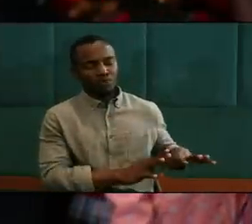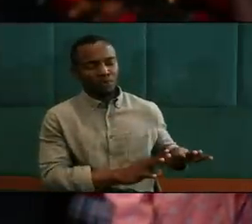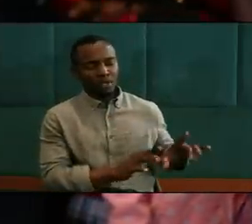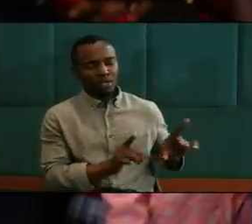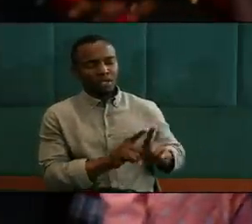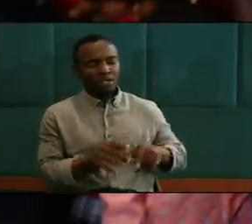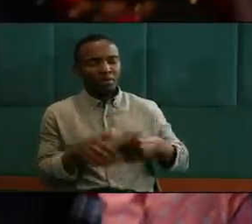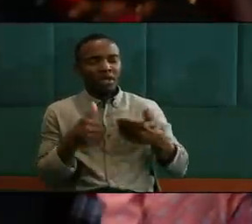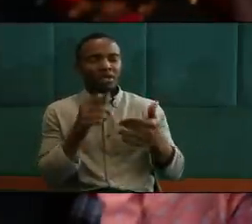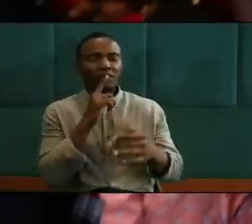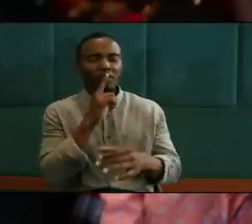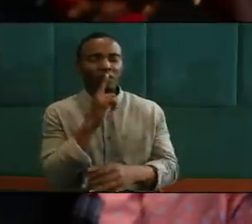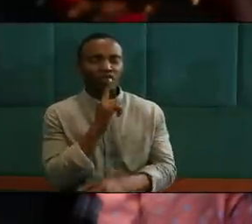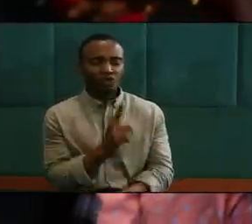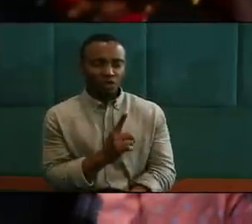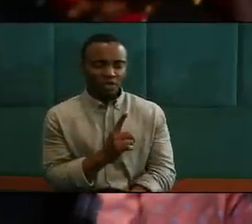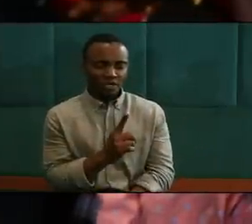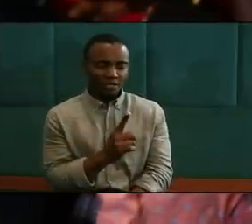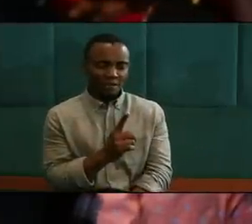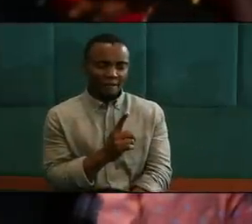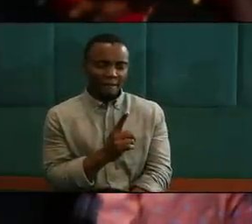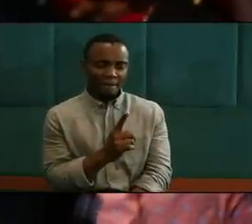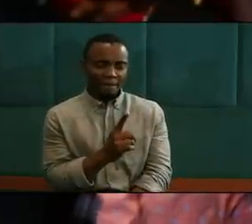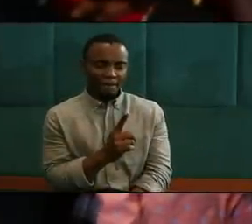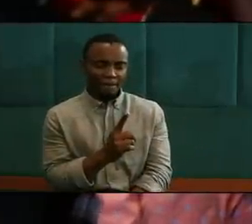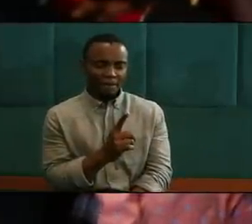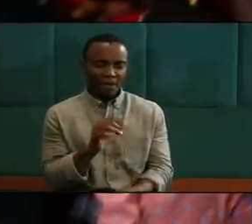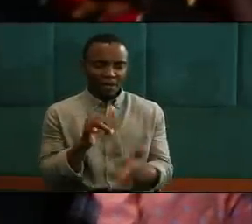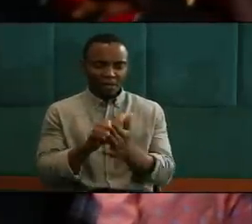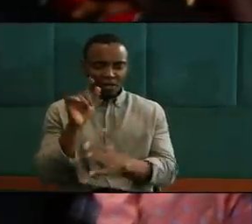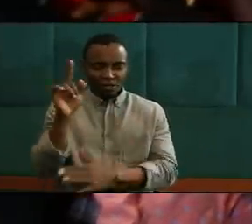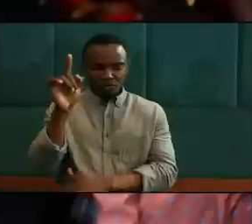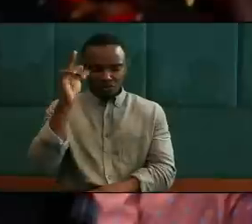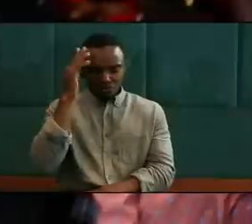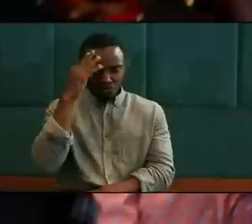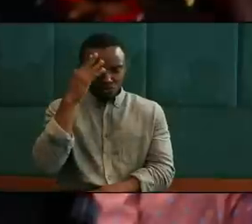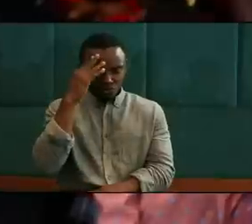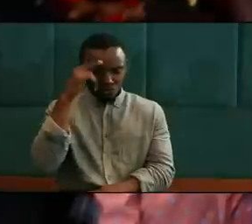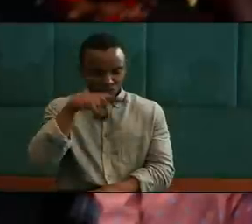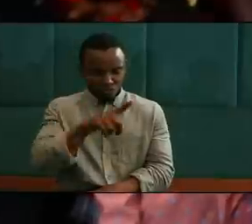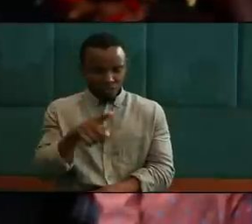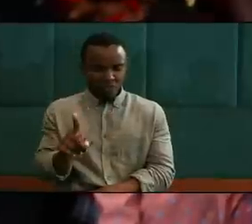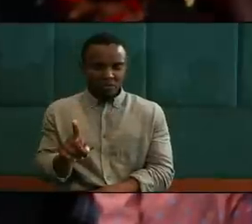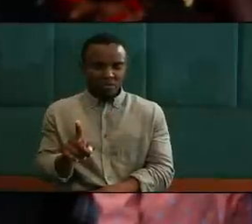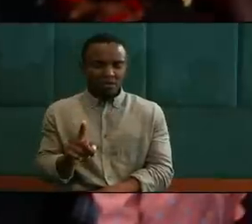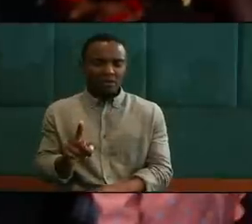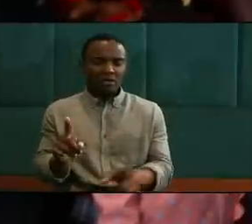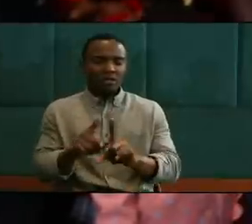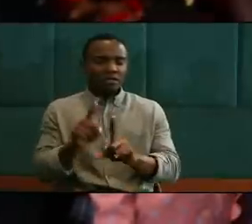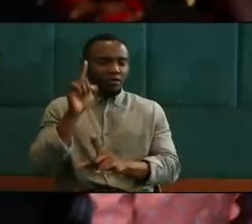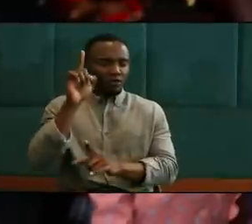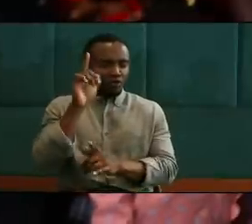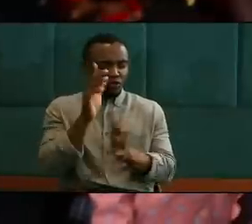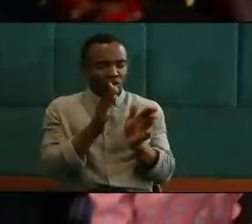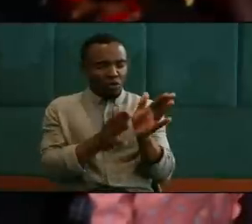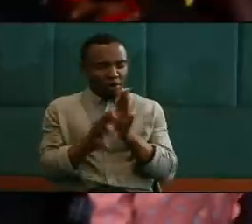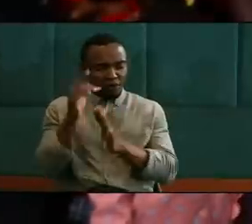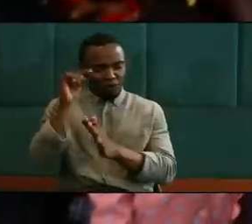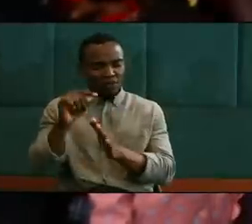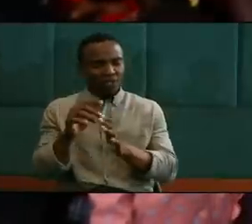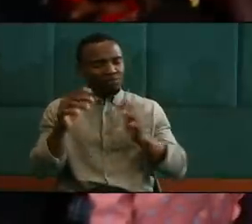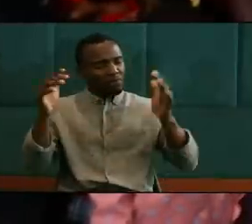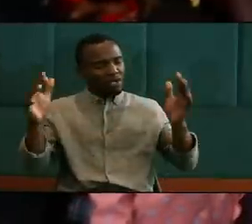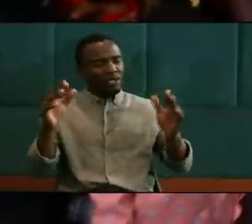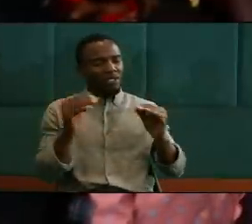Give them assurance that you know their case. And you organized for this great meeting